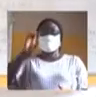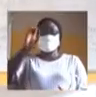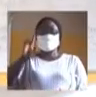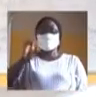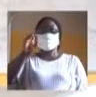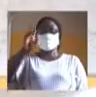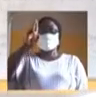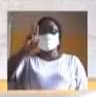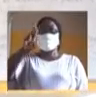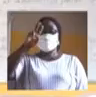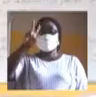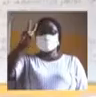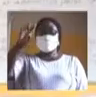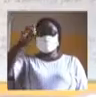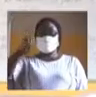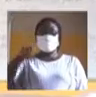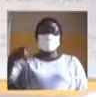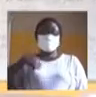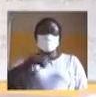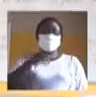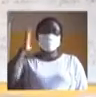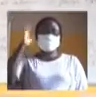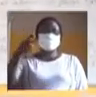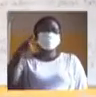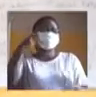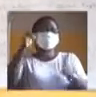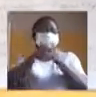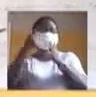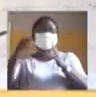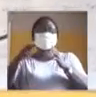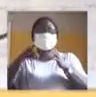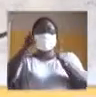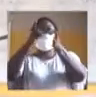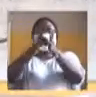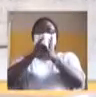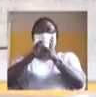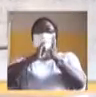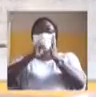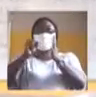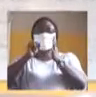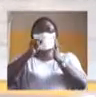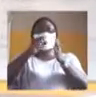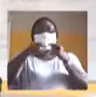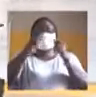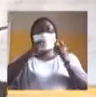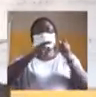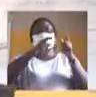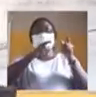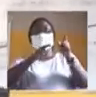the 5th subtopic, which is types of demand. We have basically 4